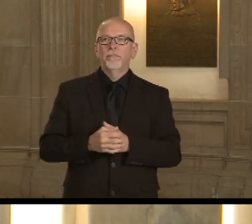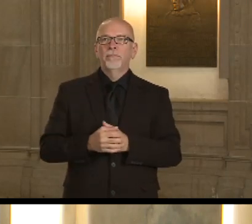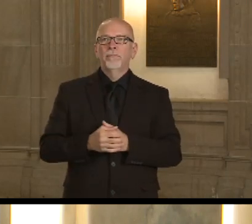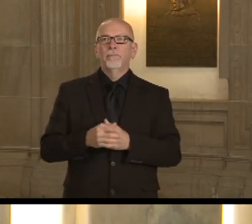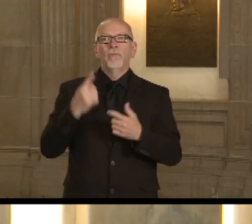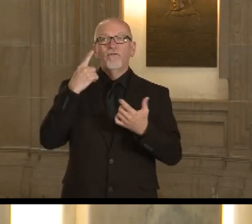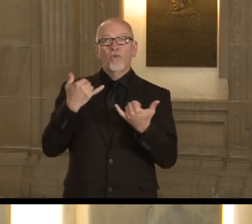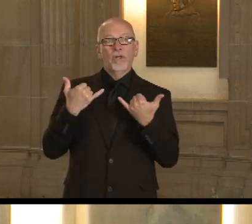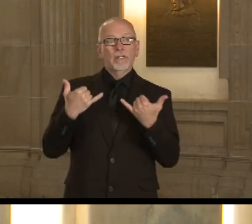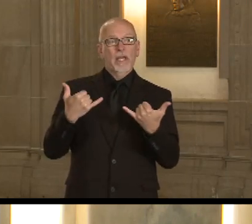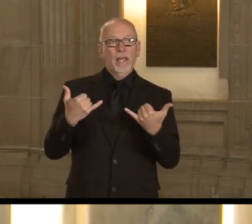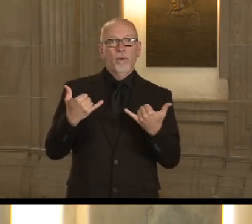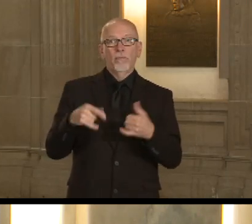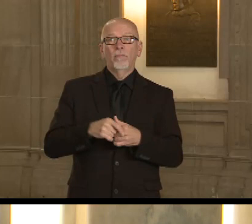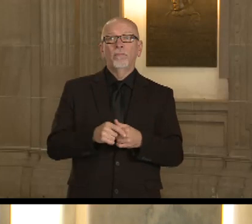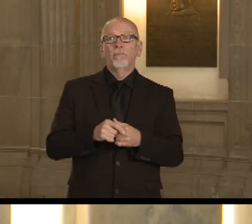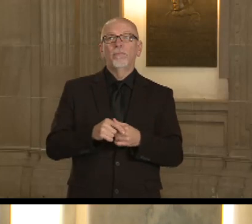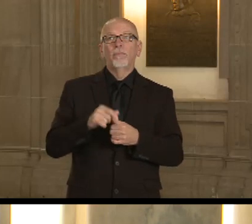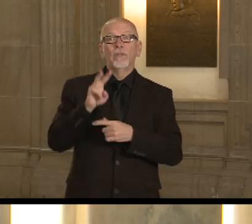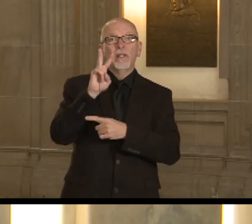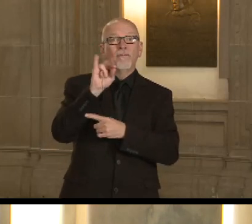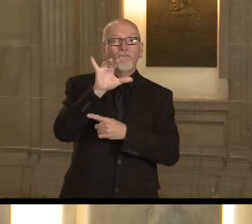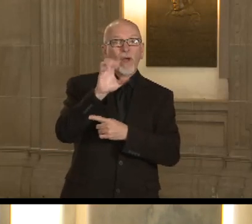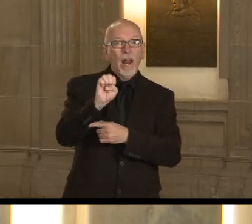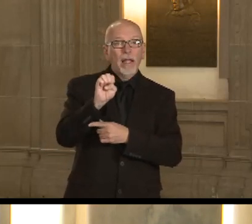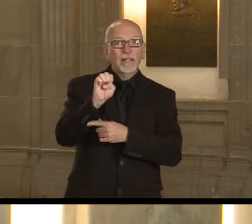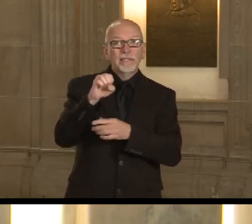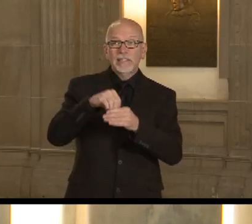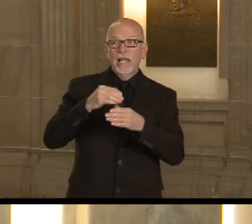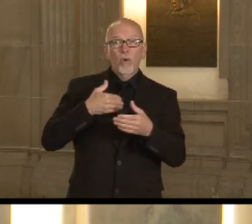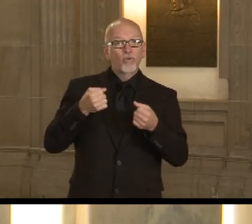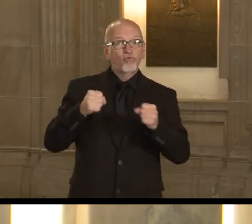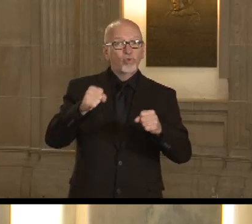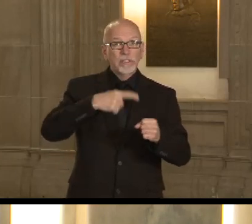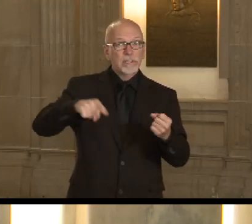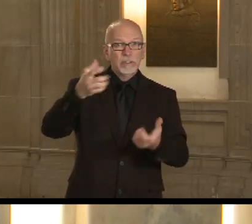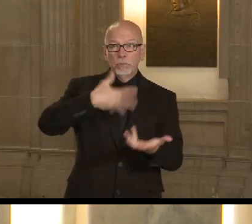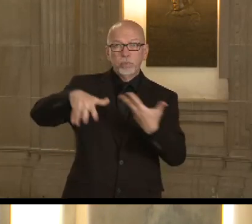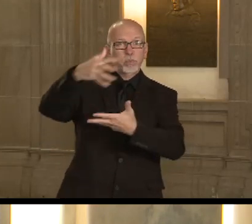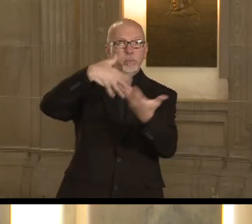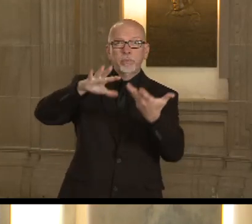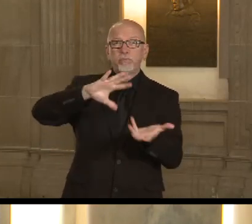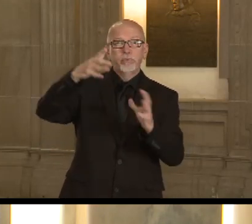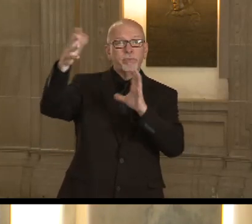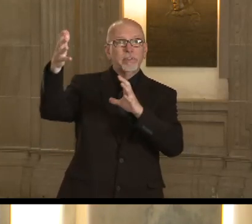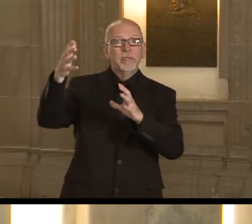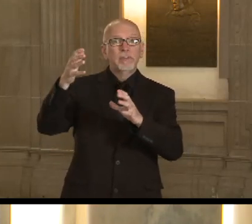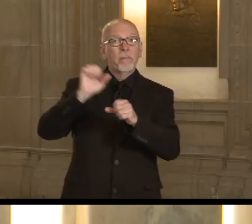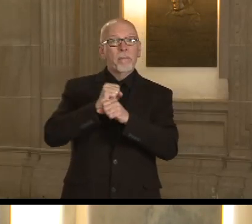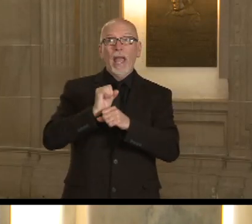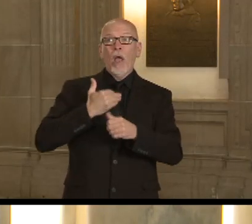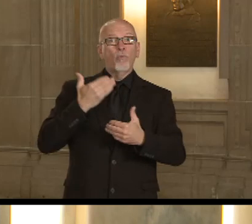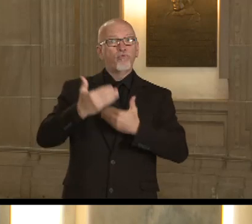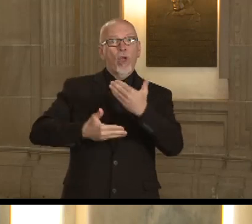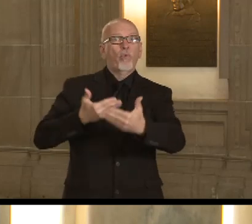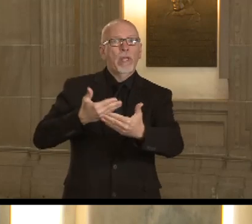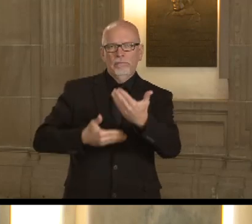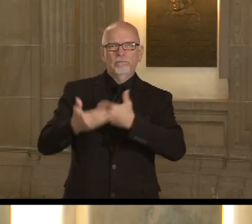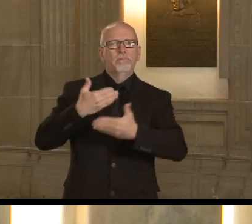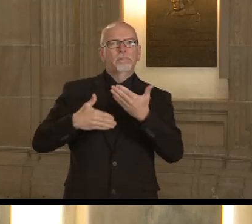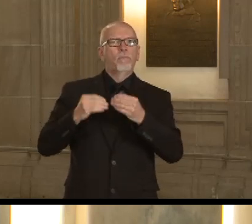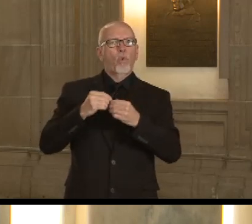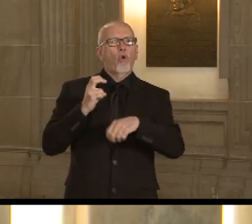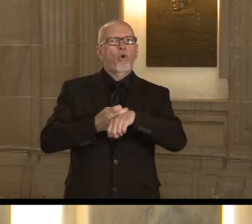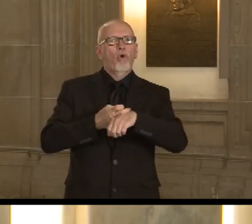In the meantime, violence in the streets makes progress on all these fronts harder